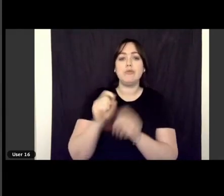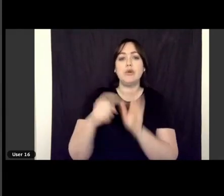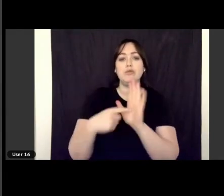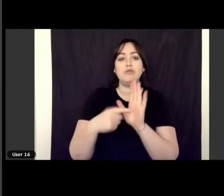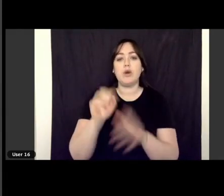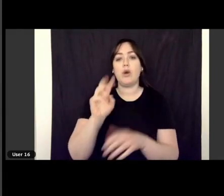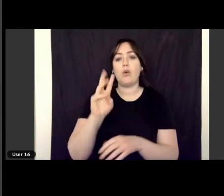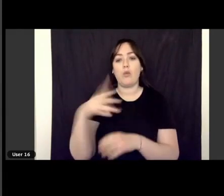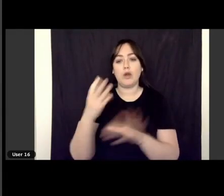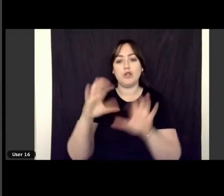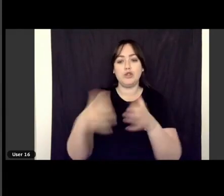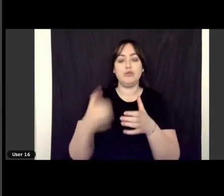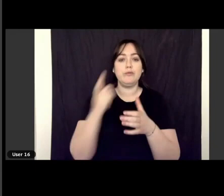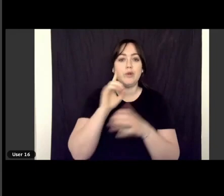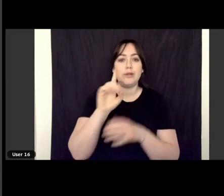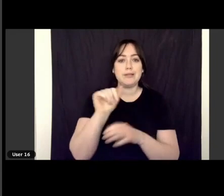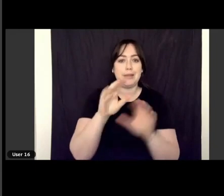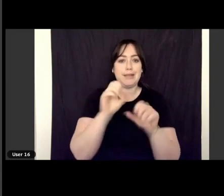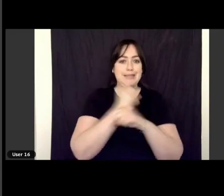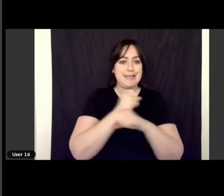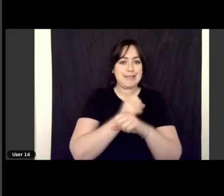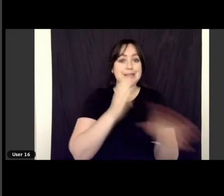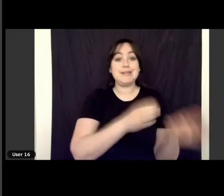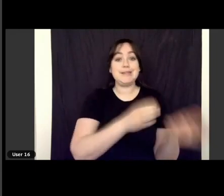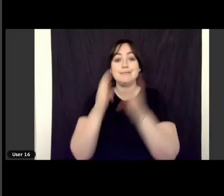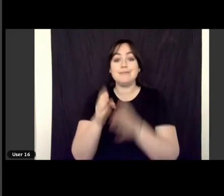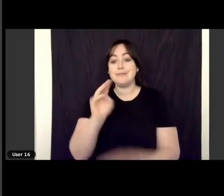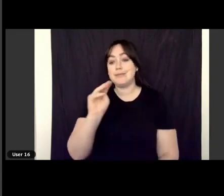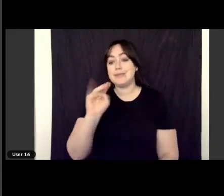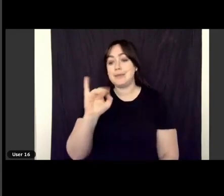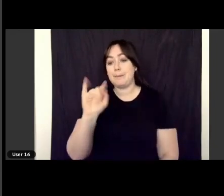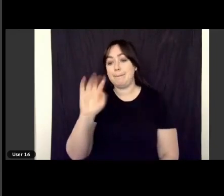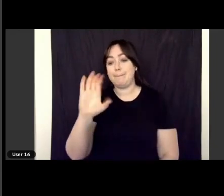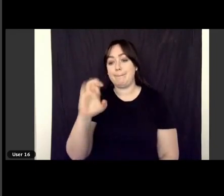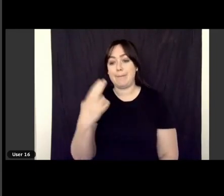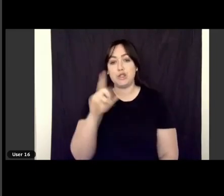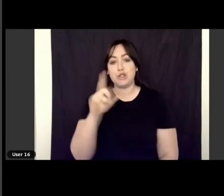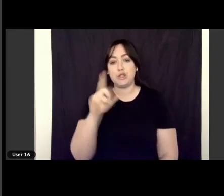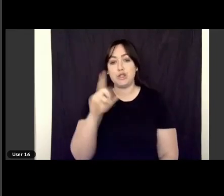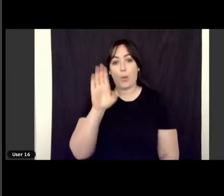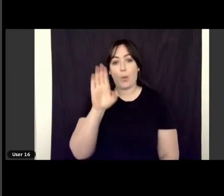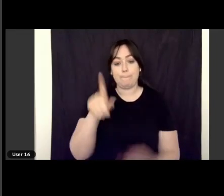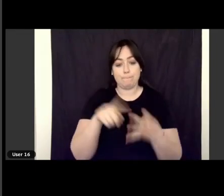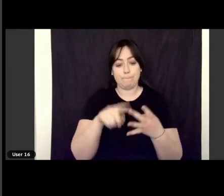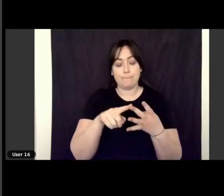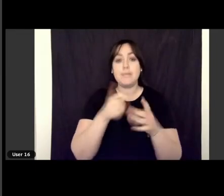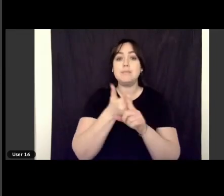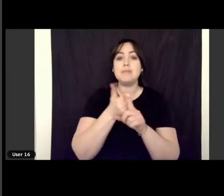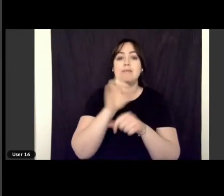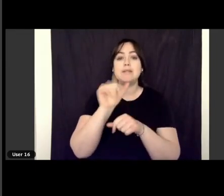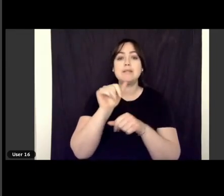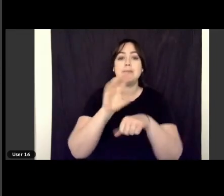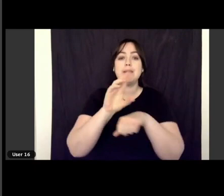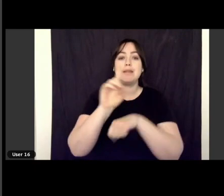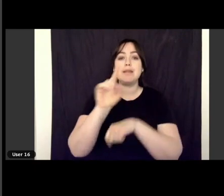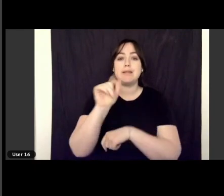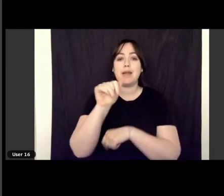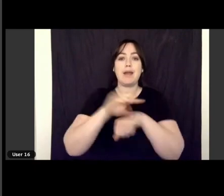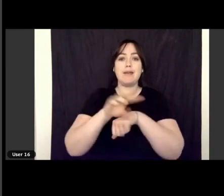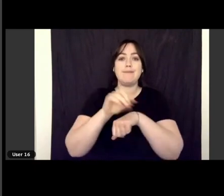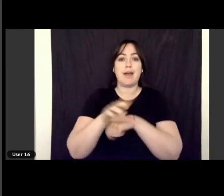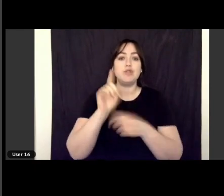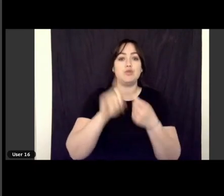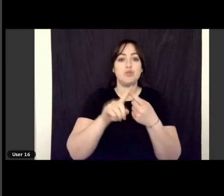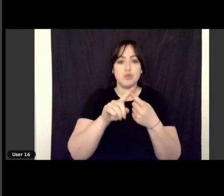Statistics. Next, we have Mitch Loeb. He is the Disability Data Advisor to the Washington Group